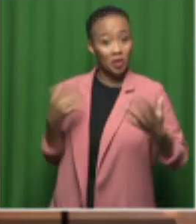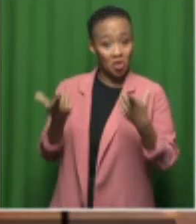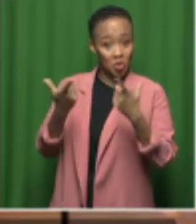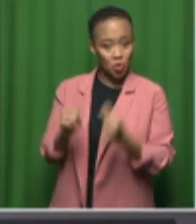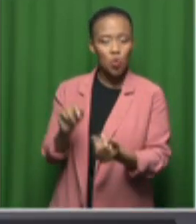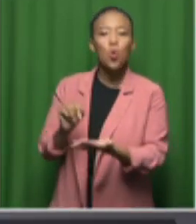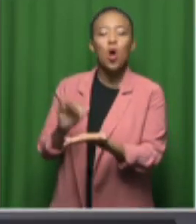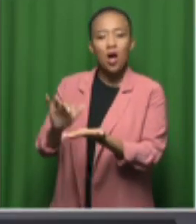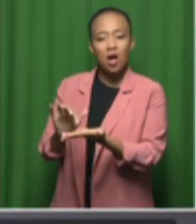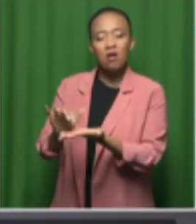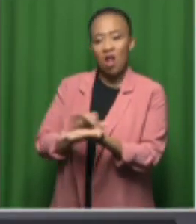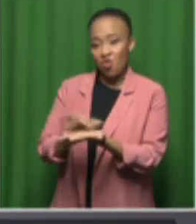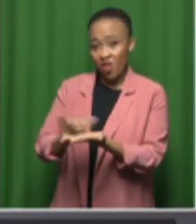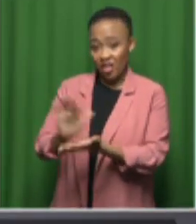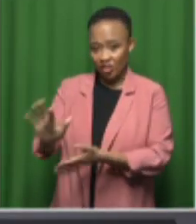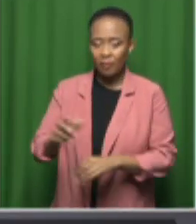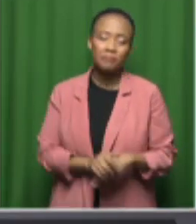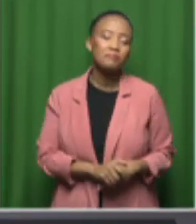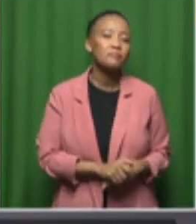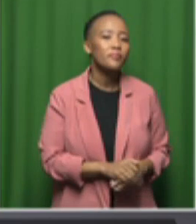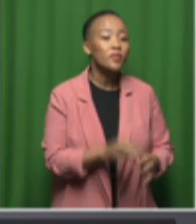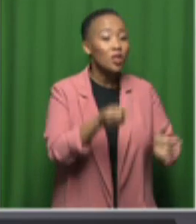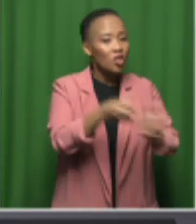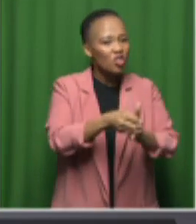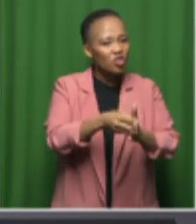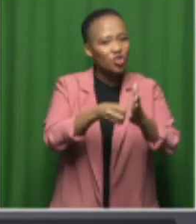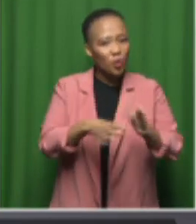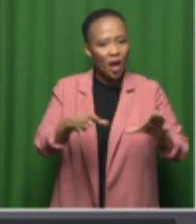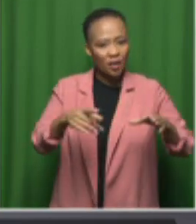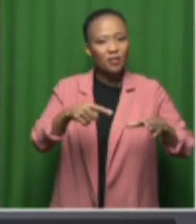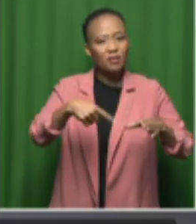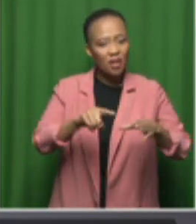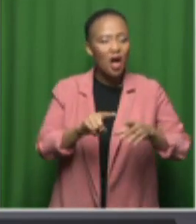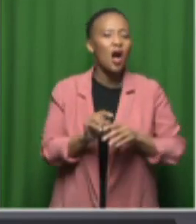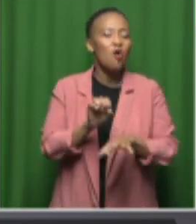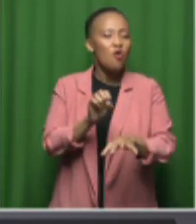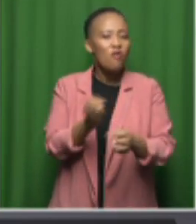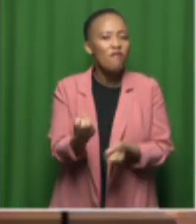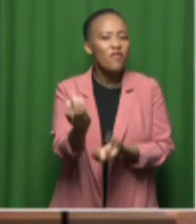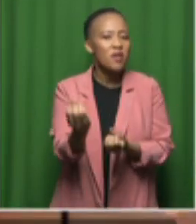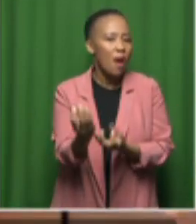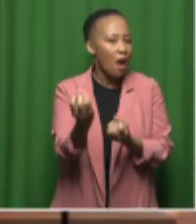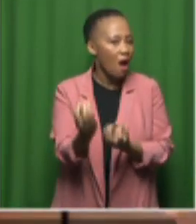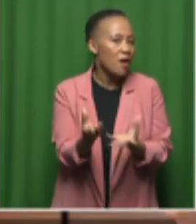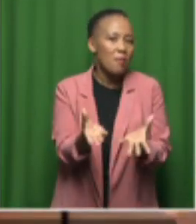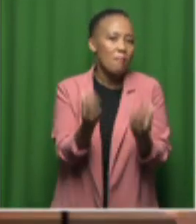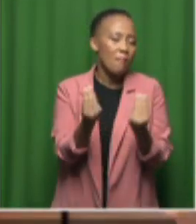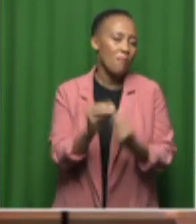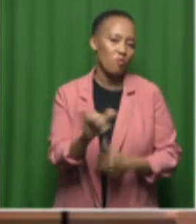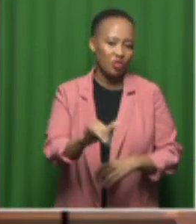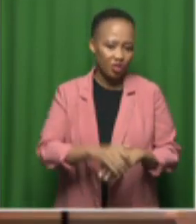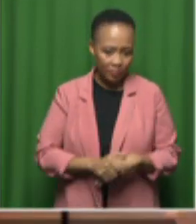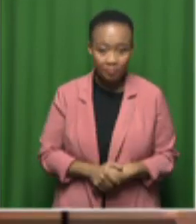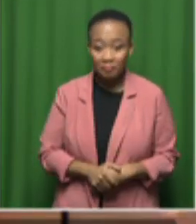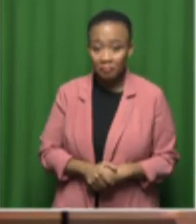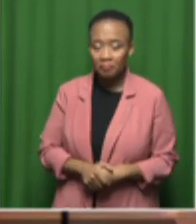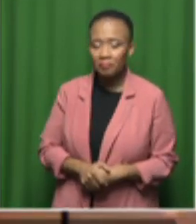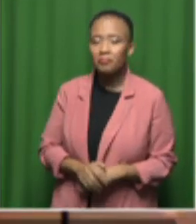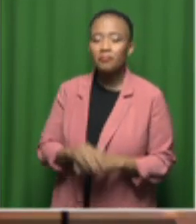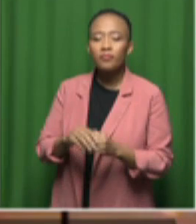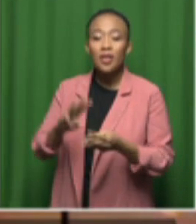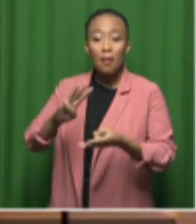everything. So what kind of feedback have you received from students and other readers who've read this book? I've had mathematicians